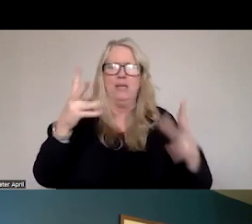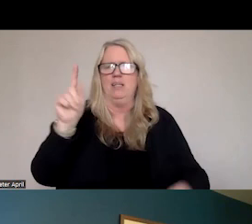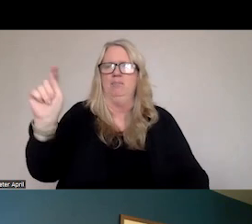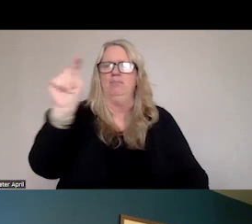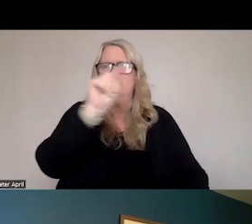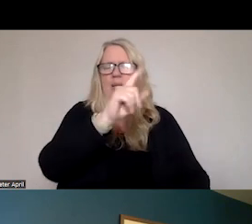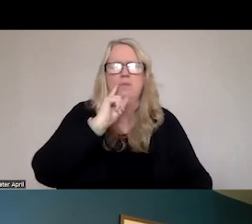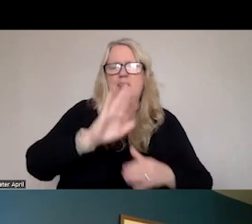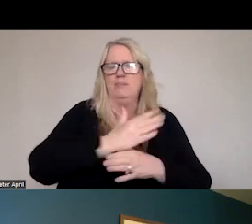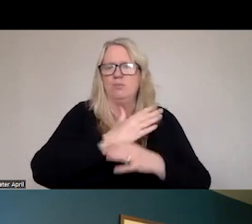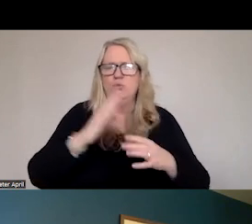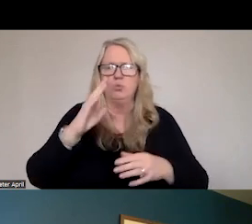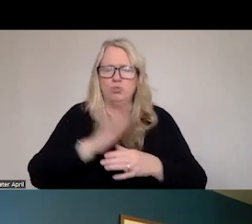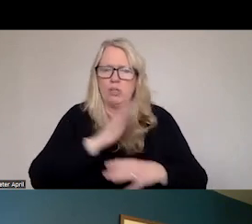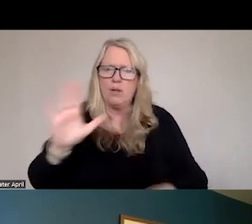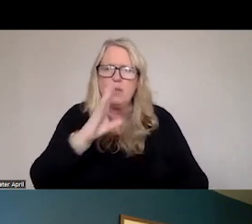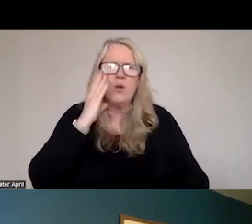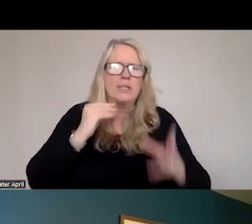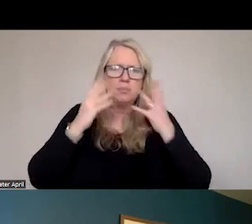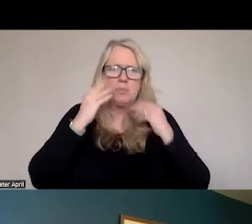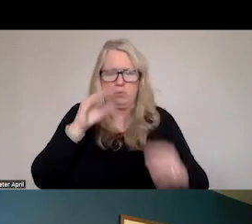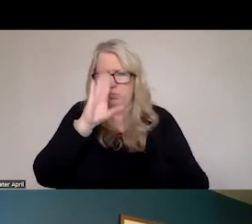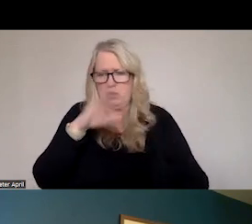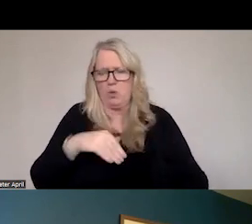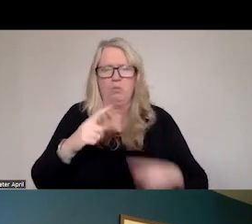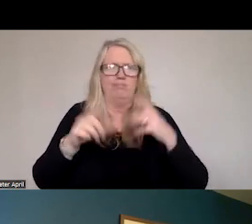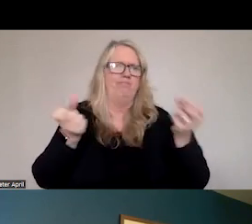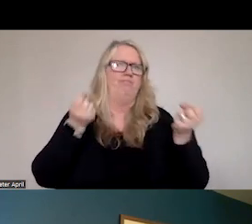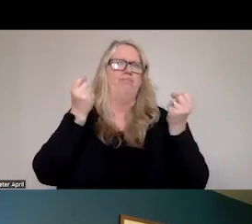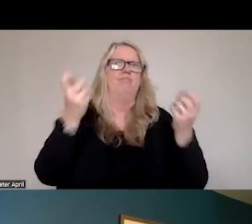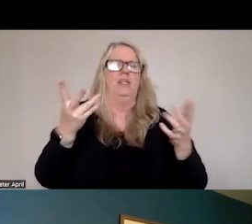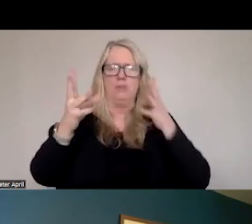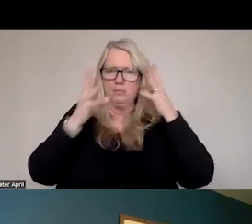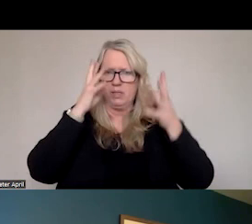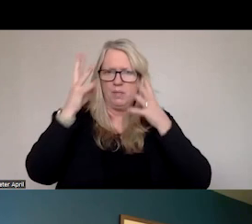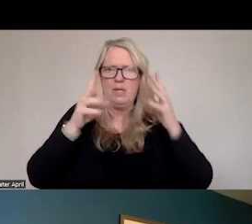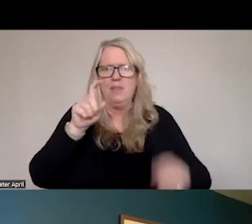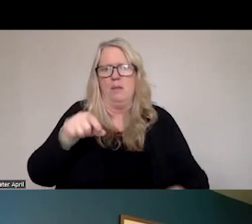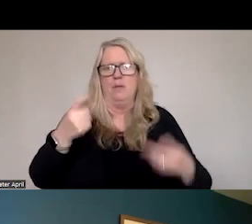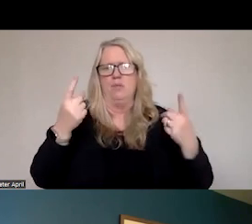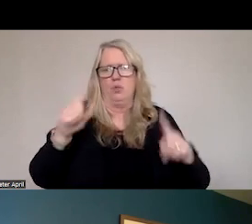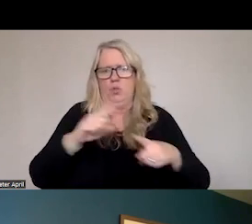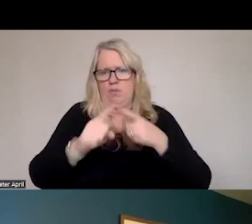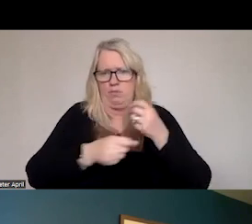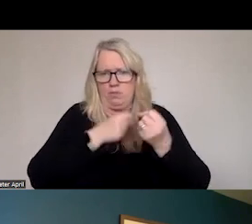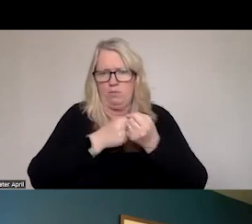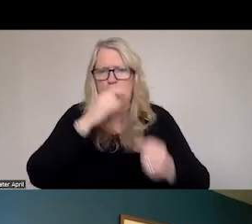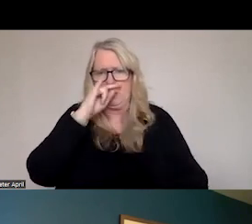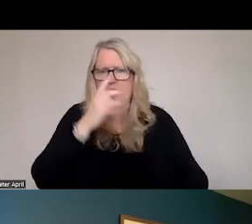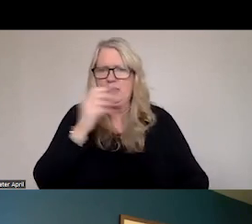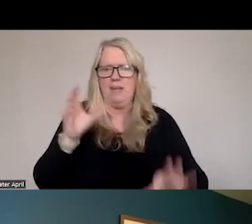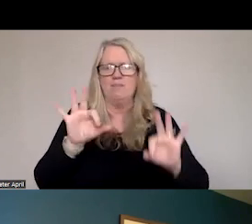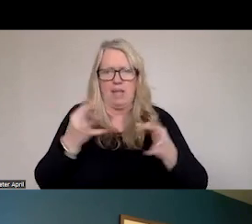love to share their experience and their learning. We know there's a tremendous amount of innovation that needs to occur on behalf of kids and families.